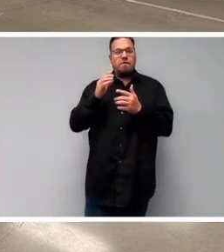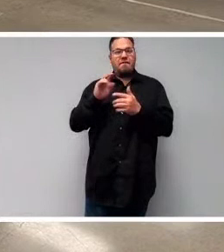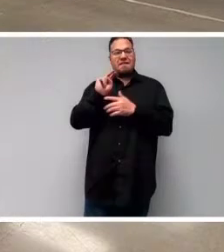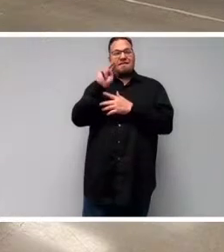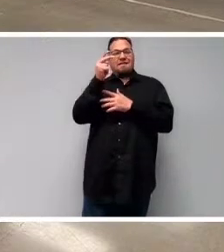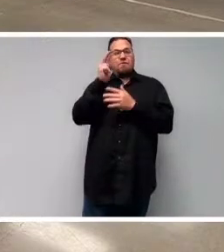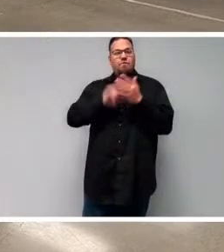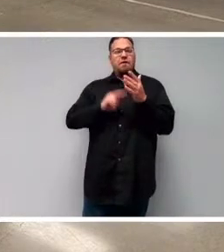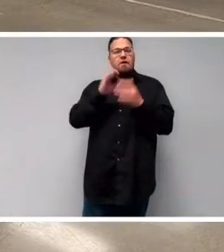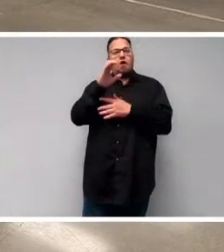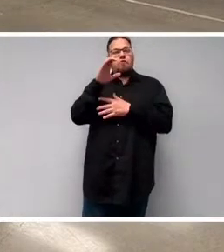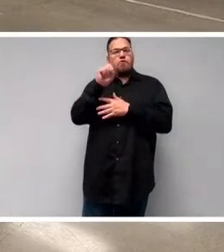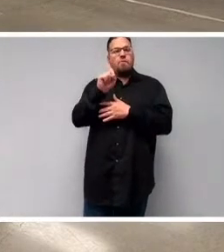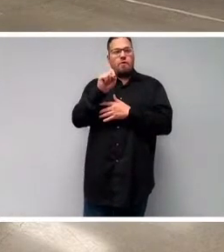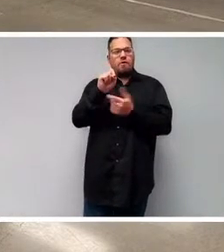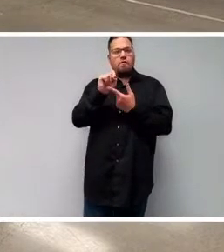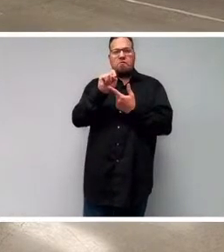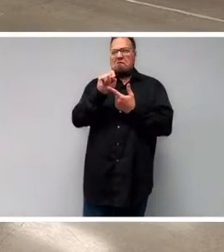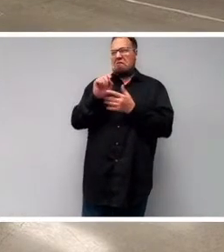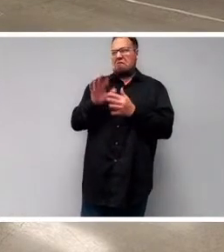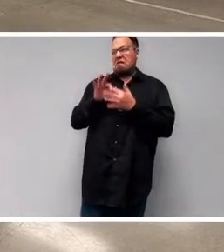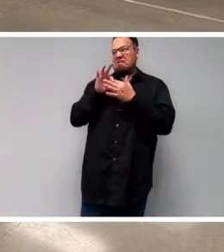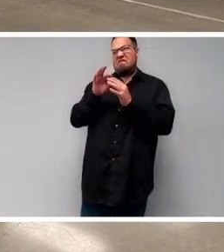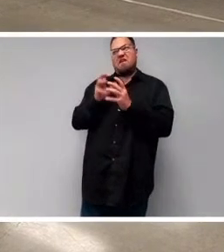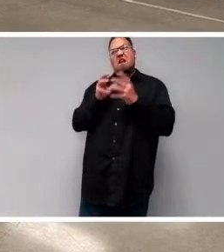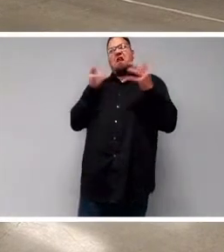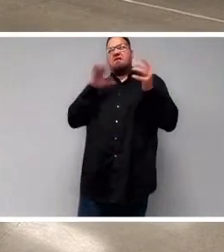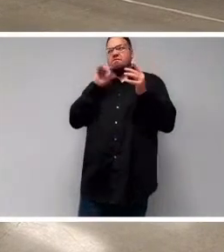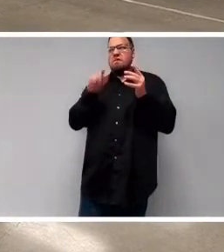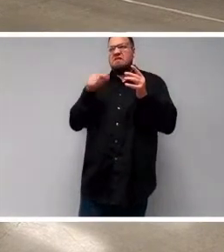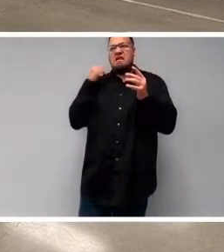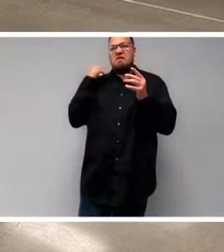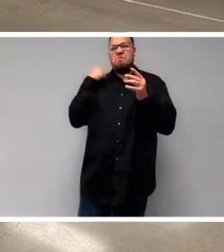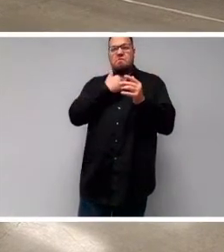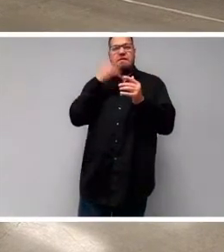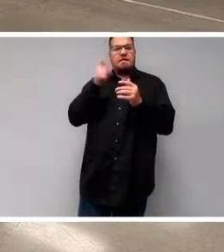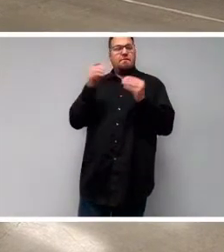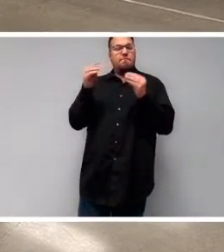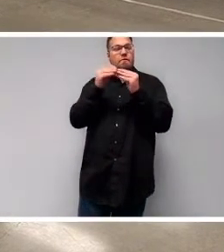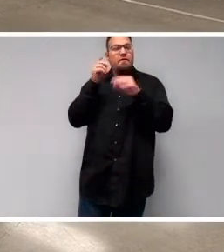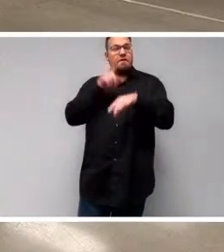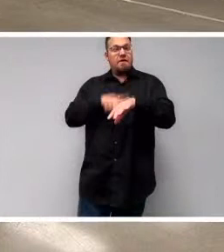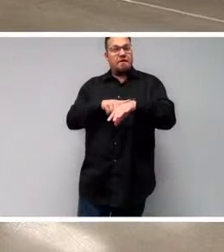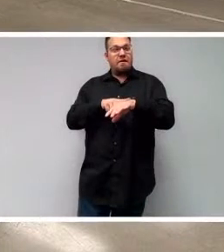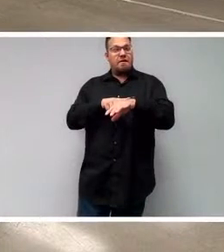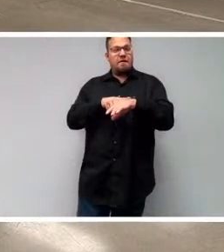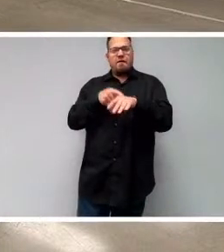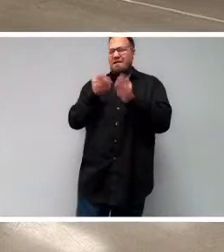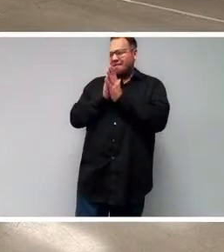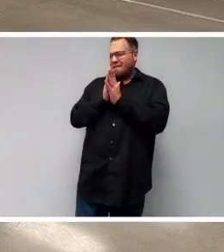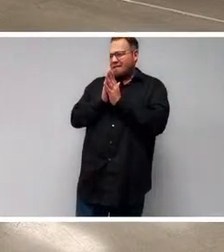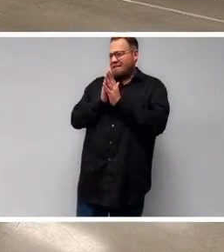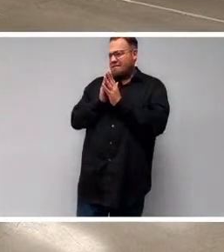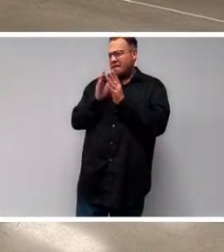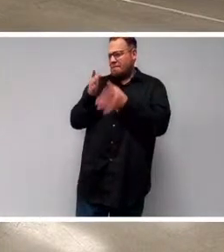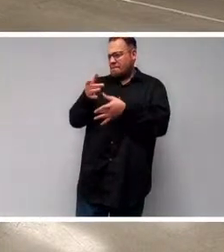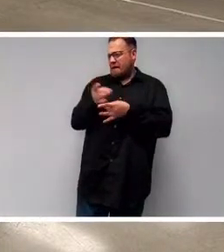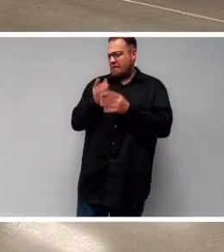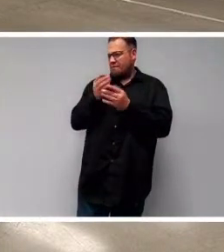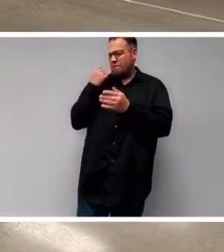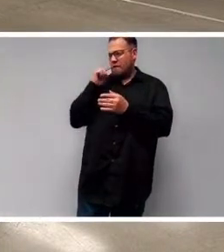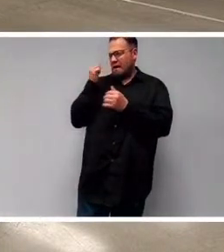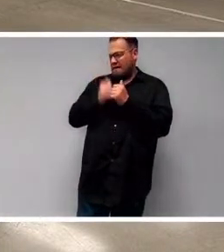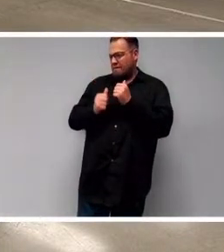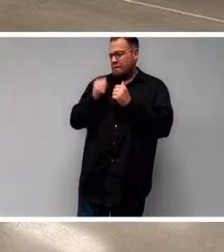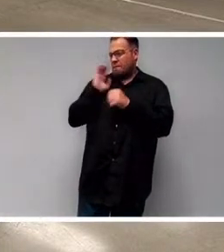in October. Perfect. Unless there's a lot of questions and we need more time. And can I ask Paul DeCopoulos, is there a binder for every board member if they want it, or do